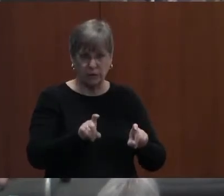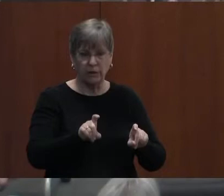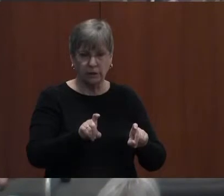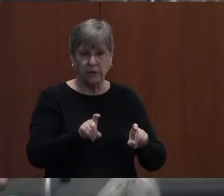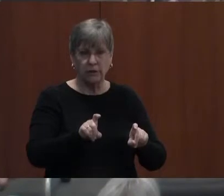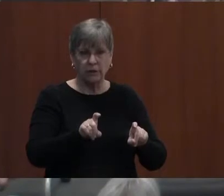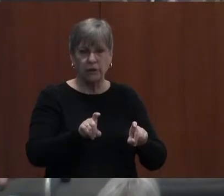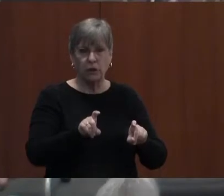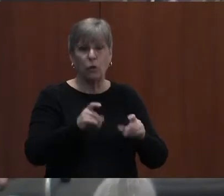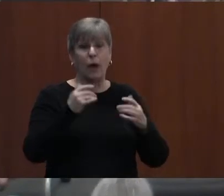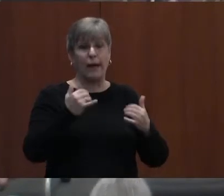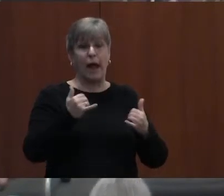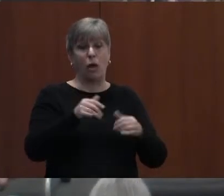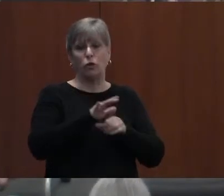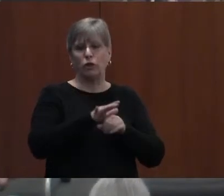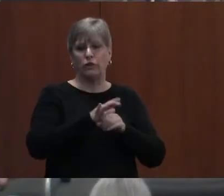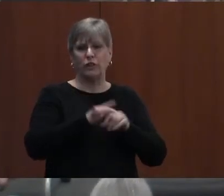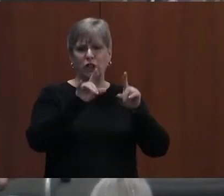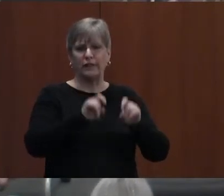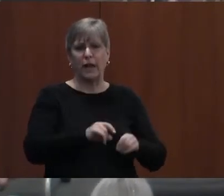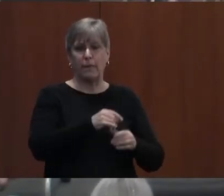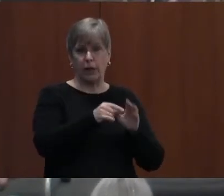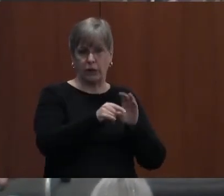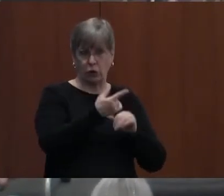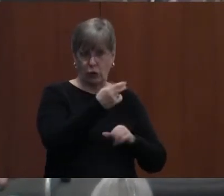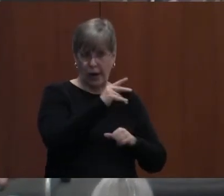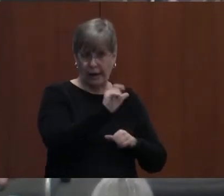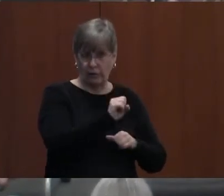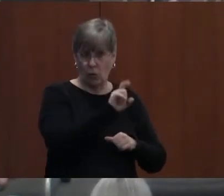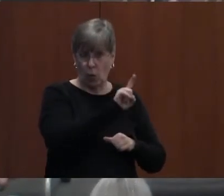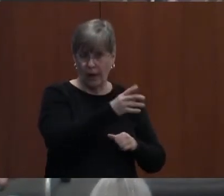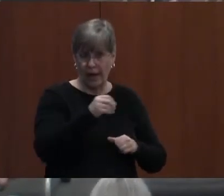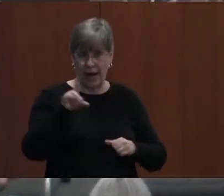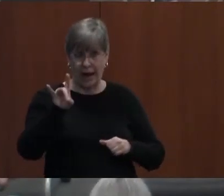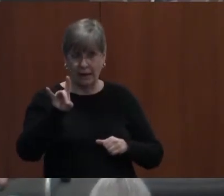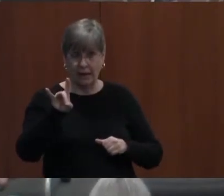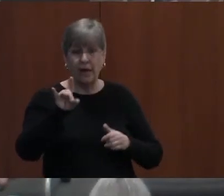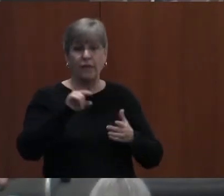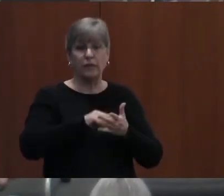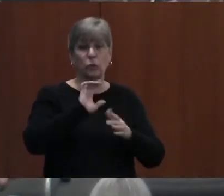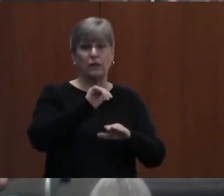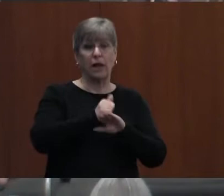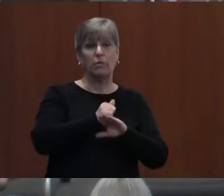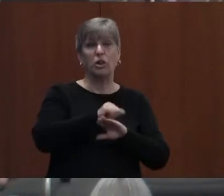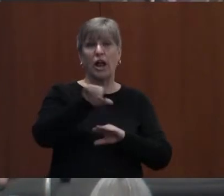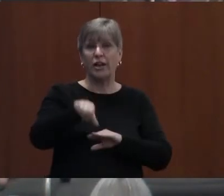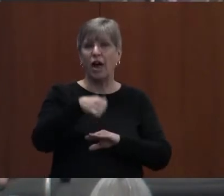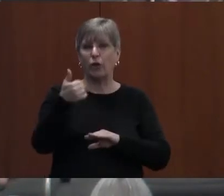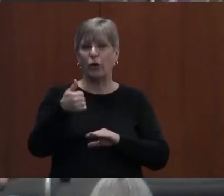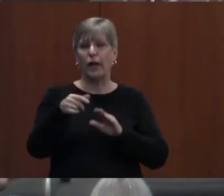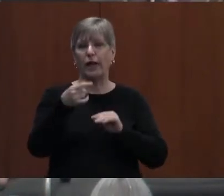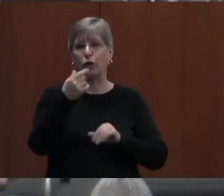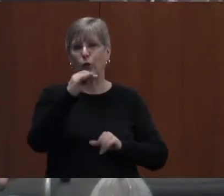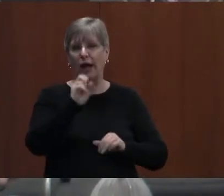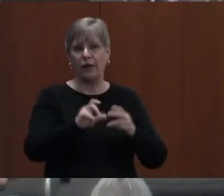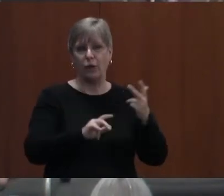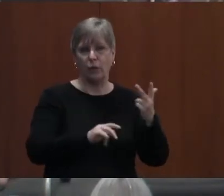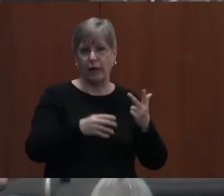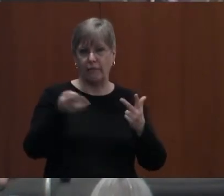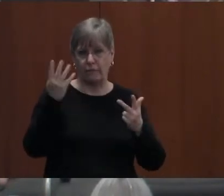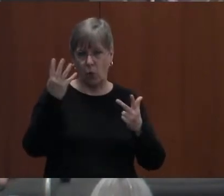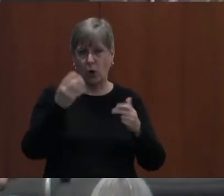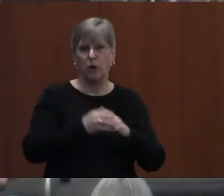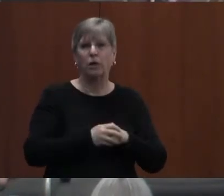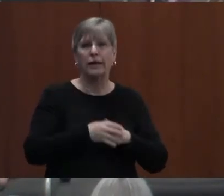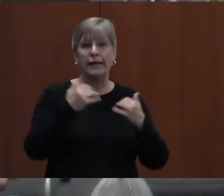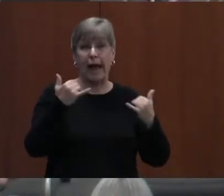now, there is a vision exam in grade 1 and in grade 8, and this would establish another one in grade 3 or 4.